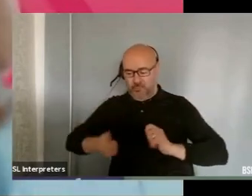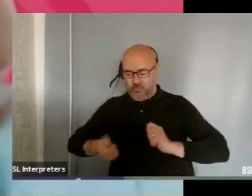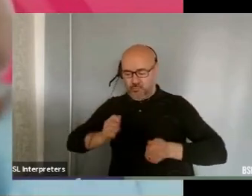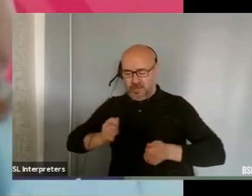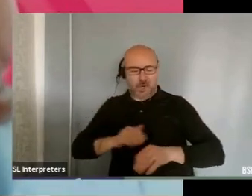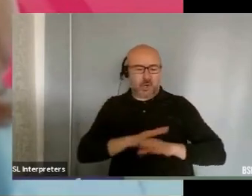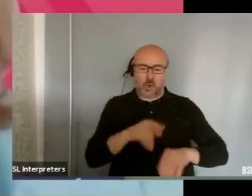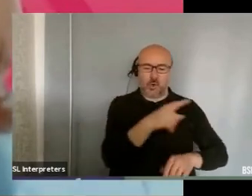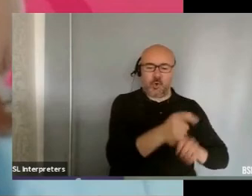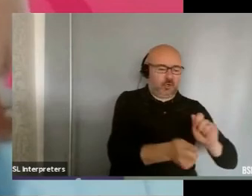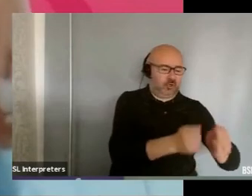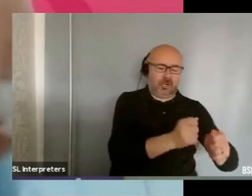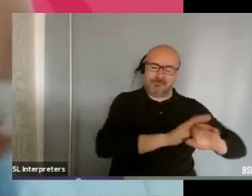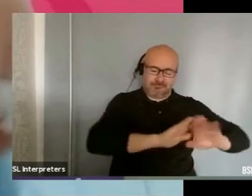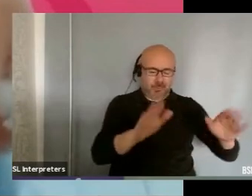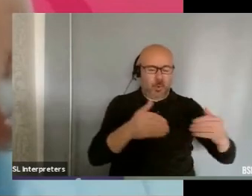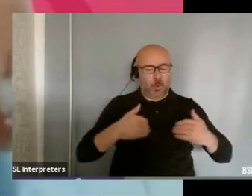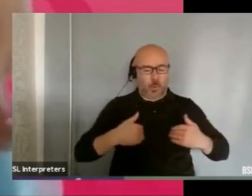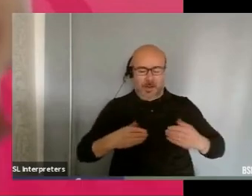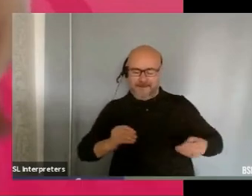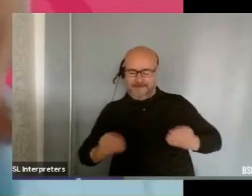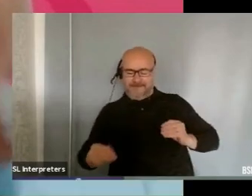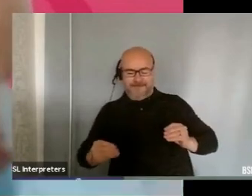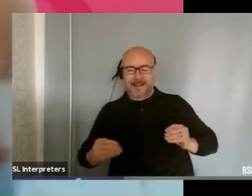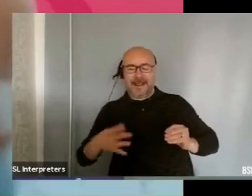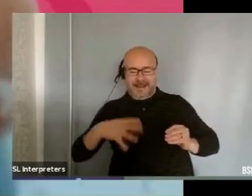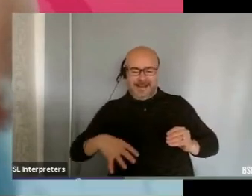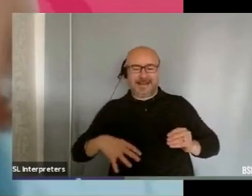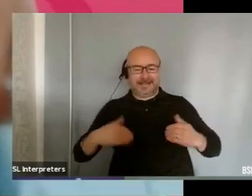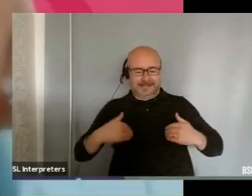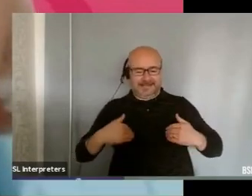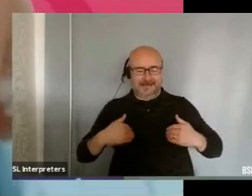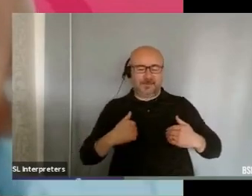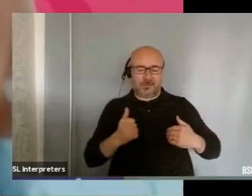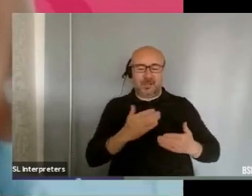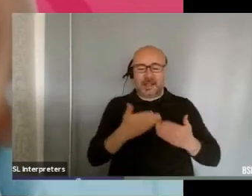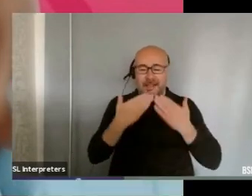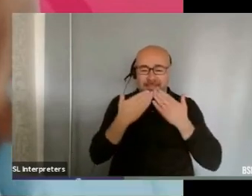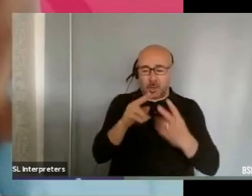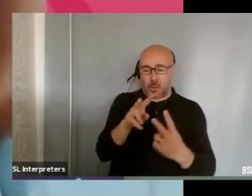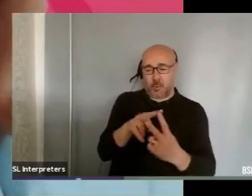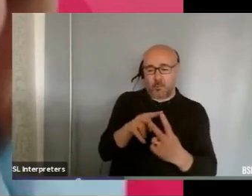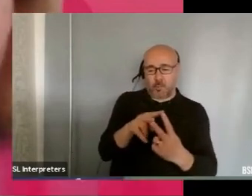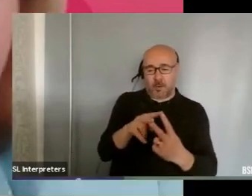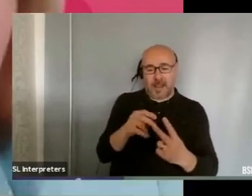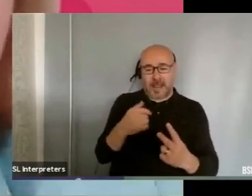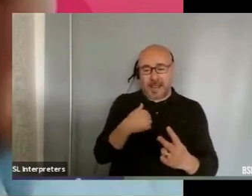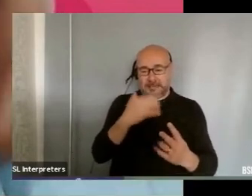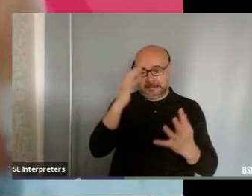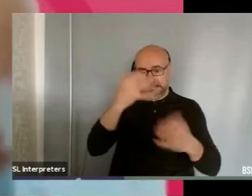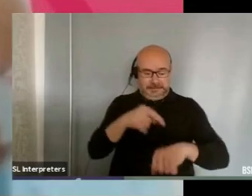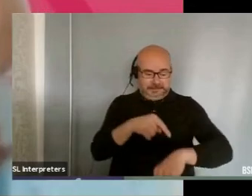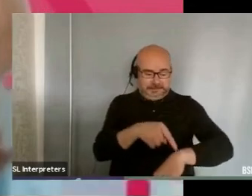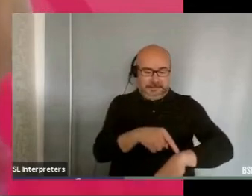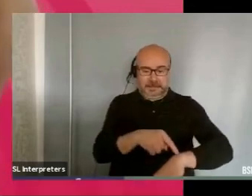and adjust and be a little bit more flexible in approach. But thank you both. I'm conscious of the time, and I'm wanting to bring